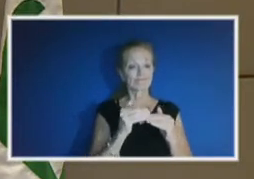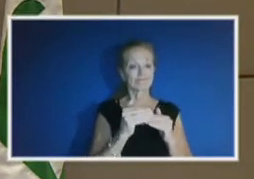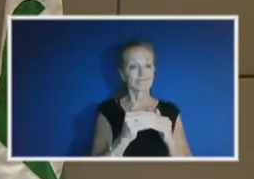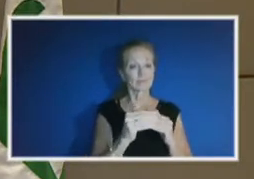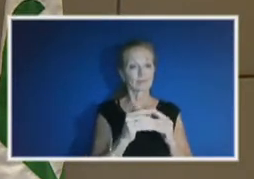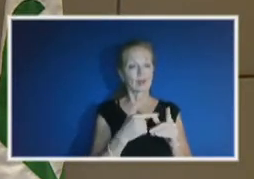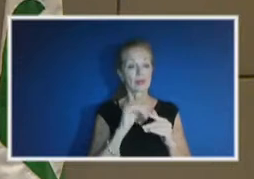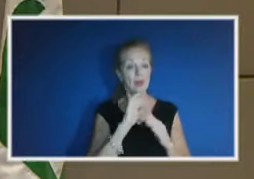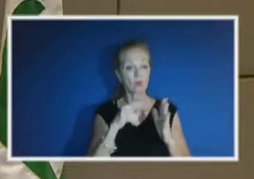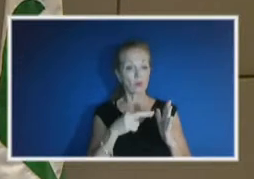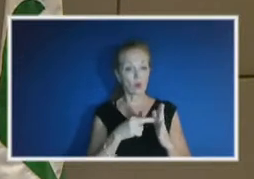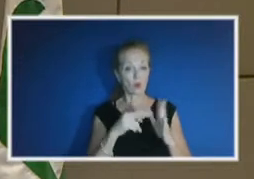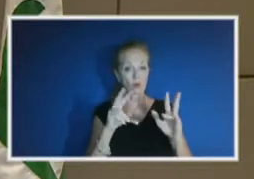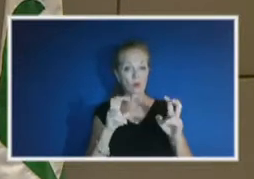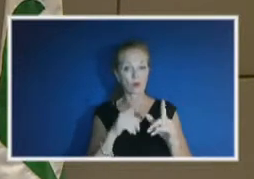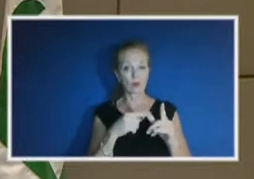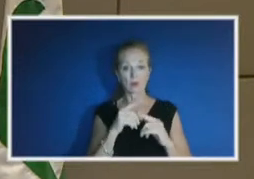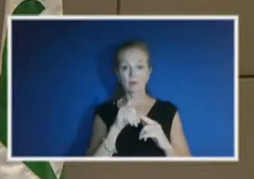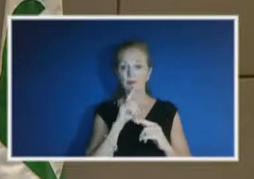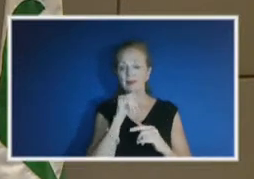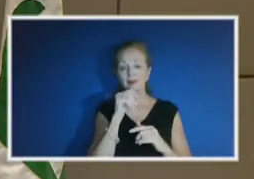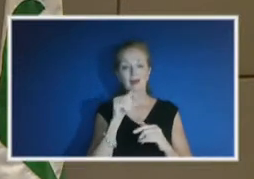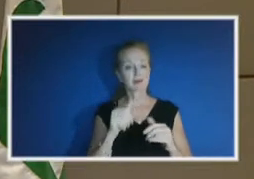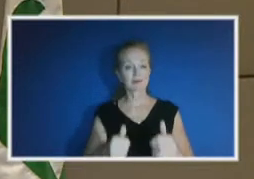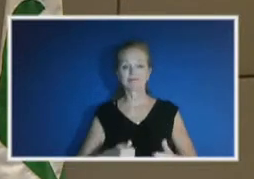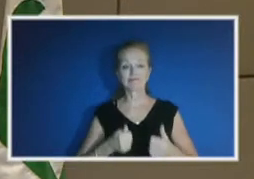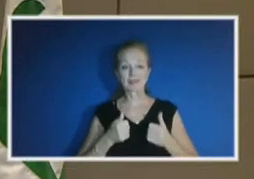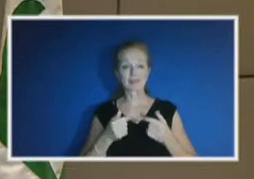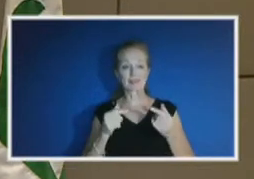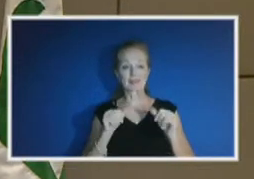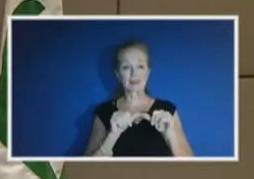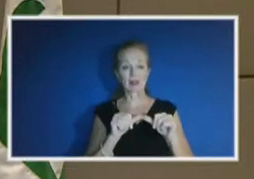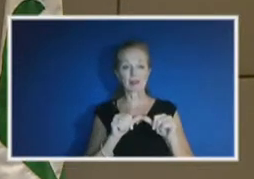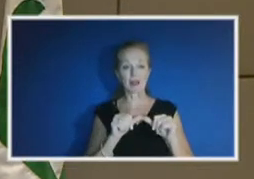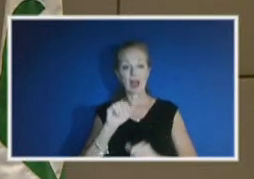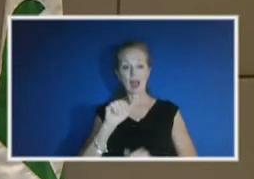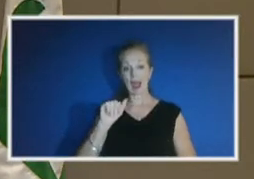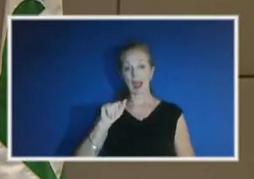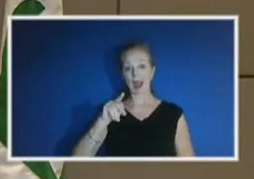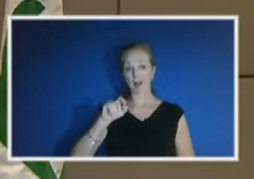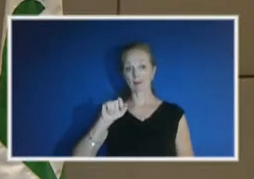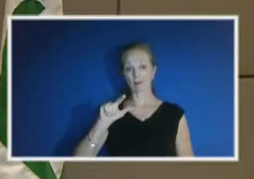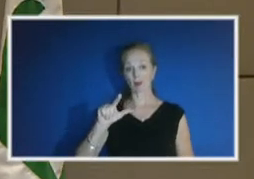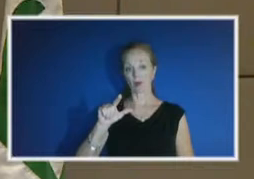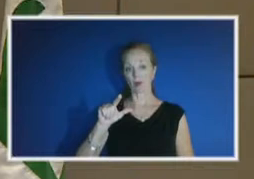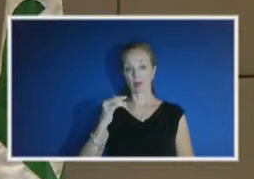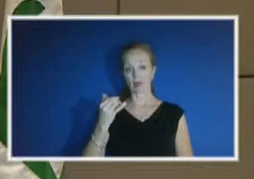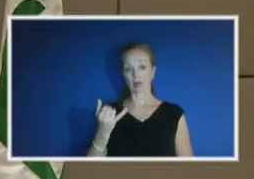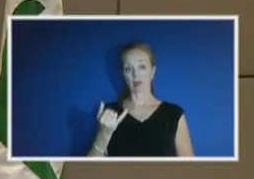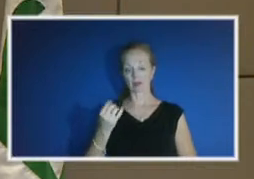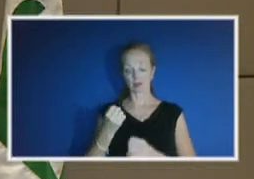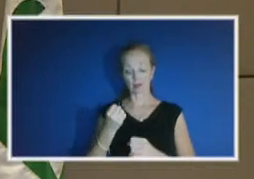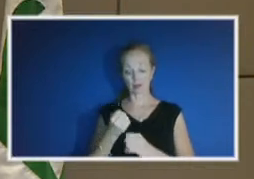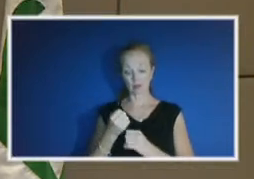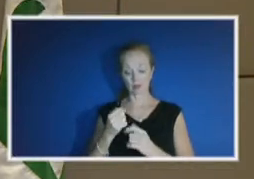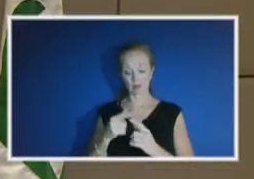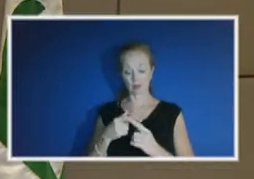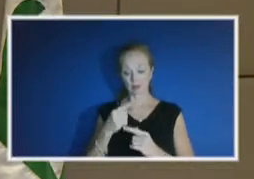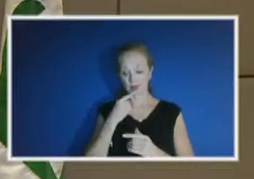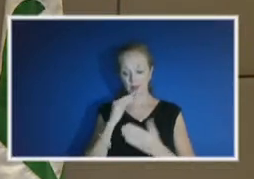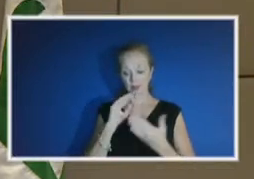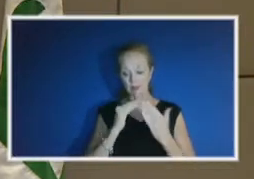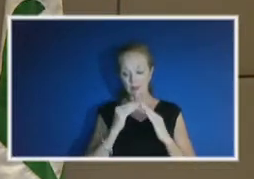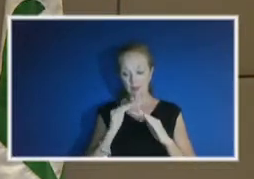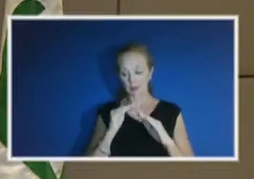such doesn't exist. In April of this month, the chair of the PCAC sent to the mayor and city council